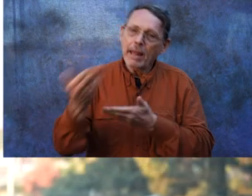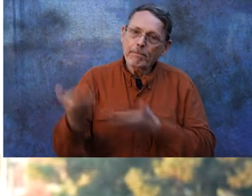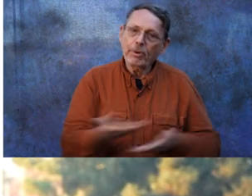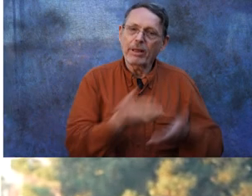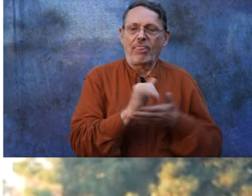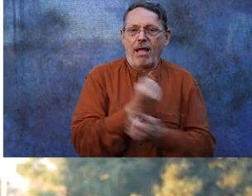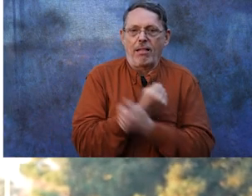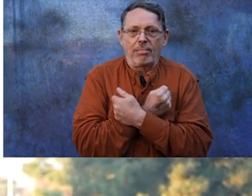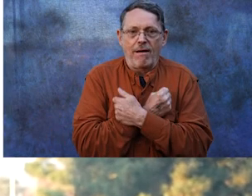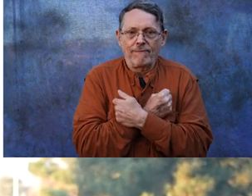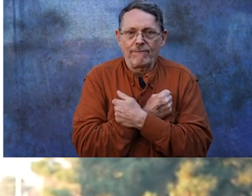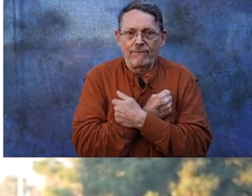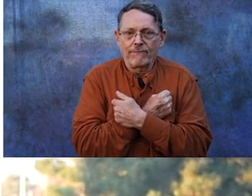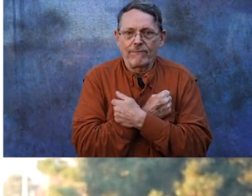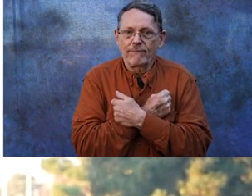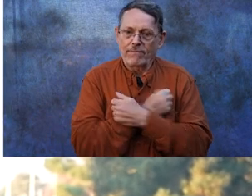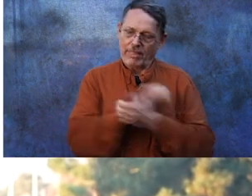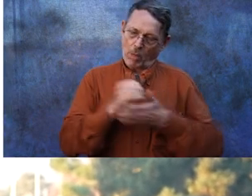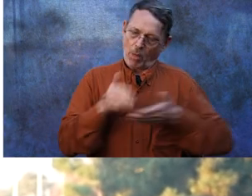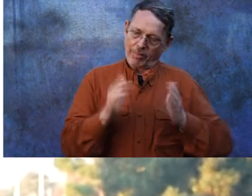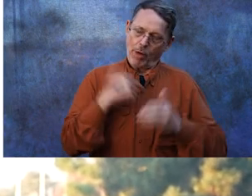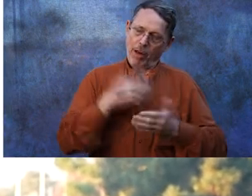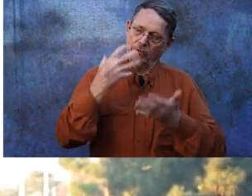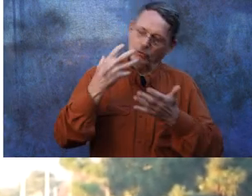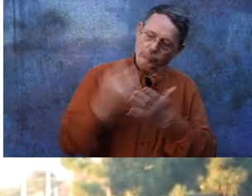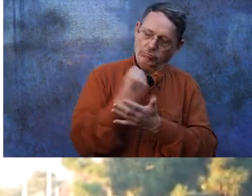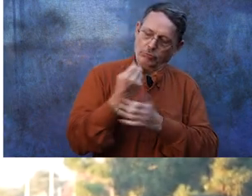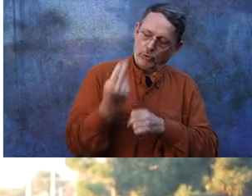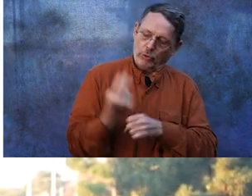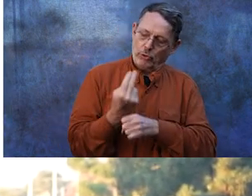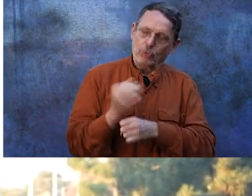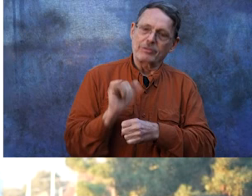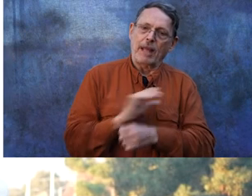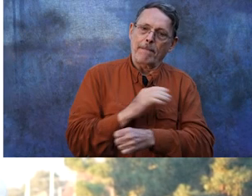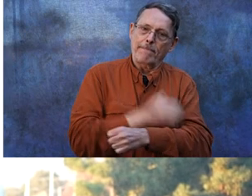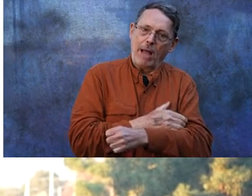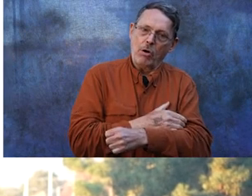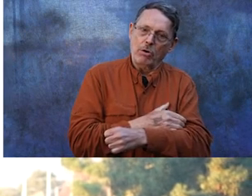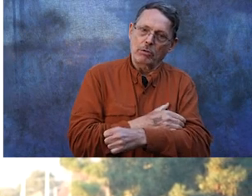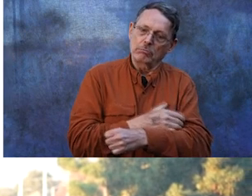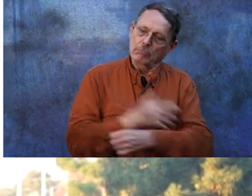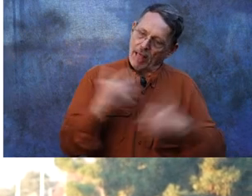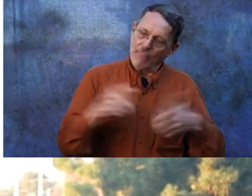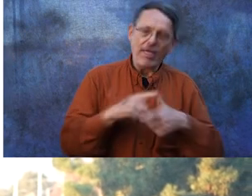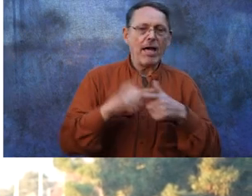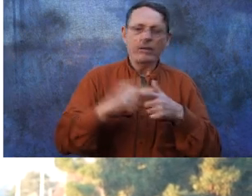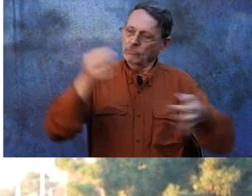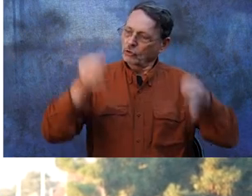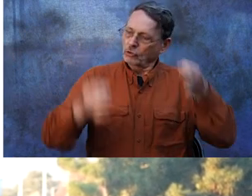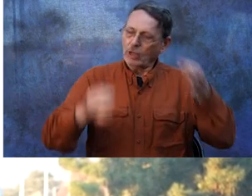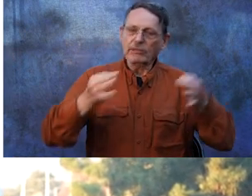And the love with which we can wield that power so that justice will